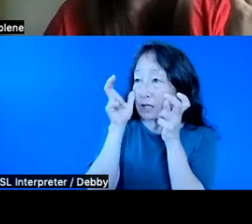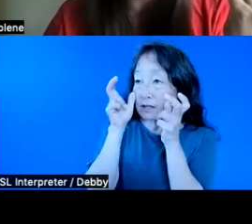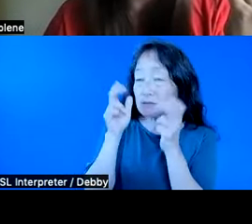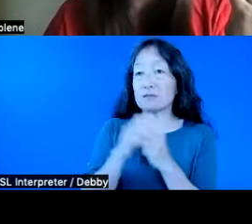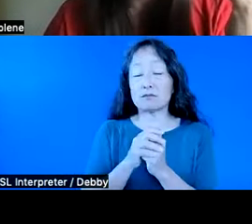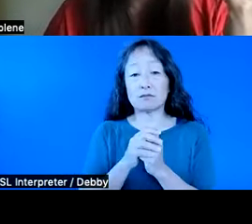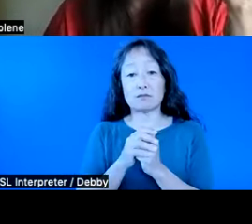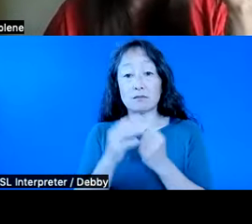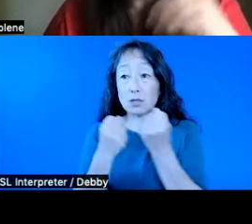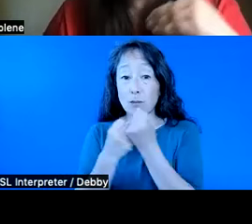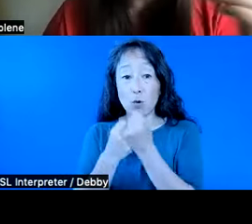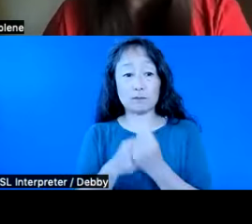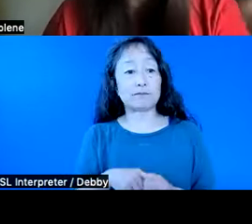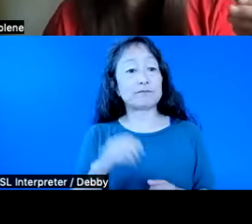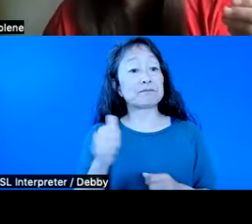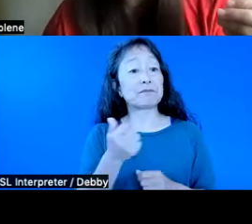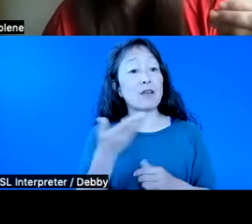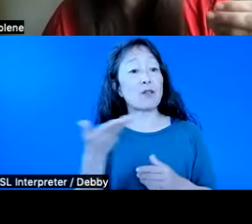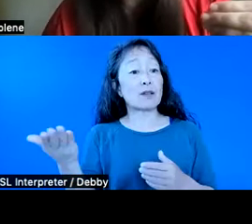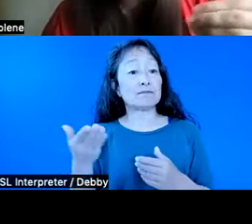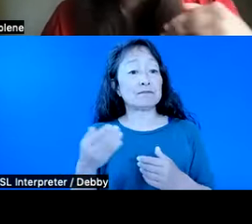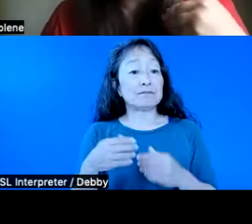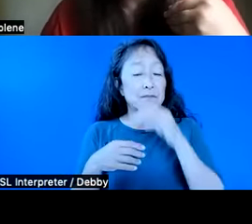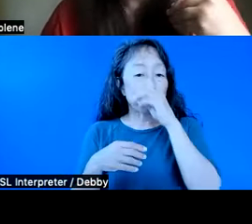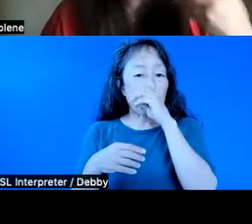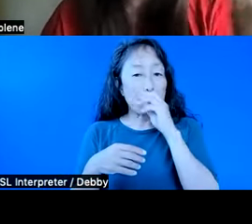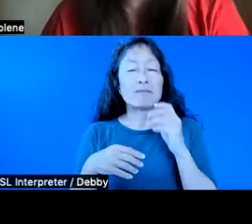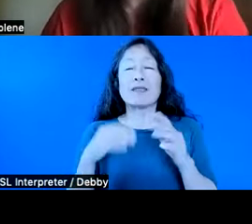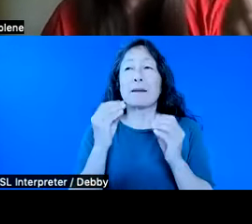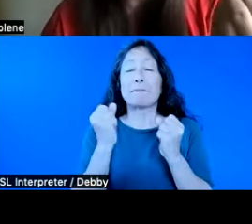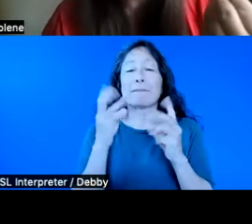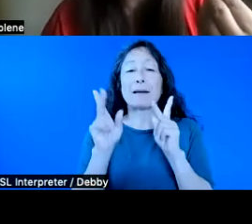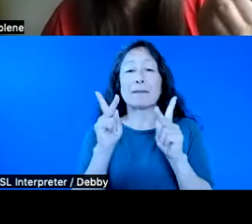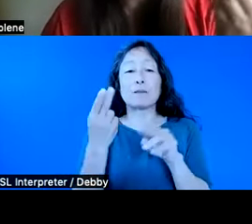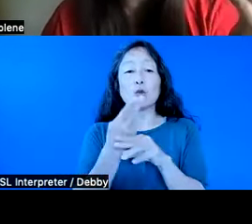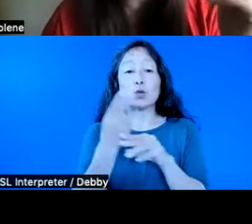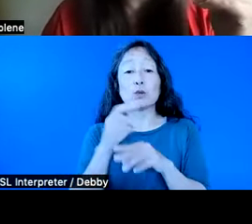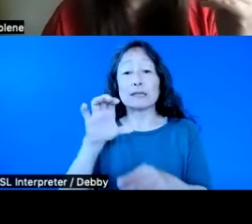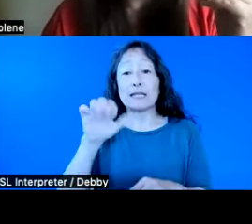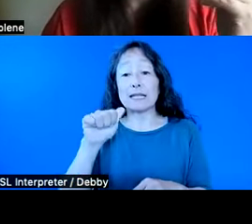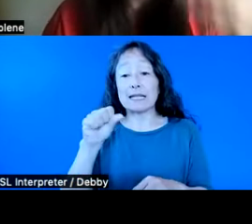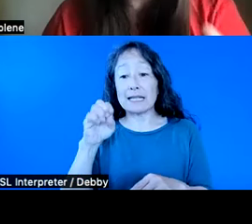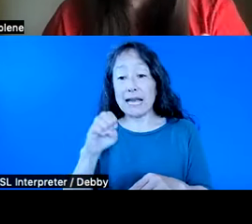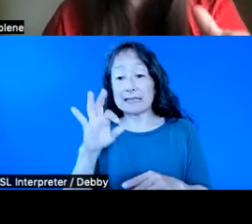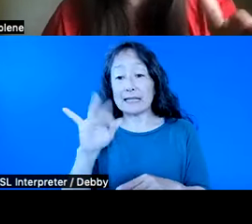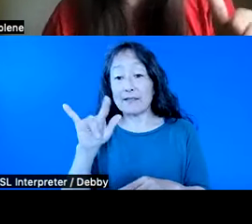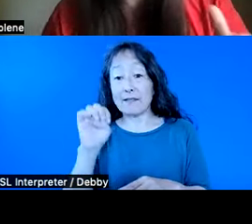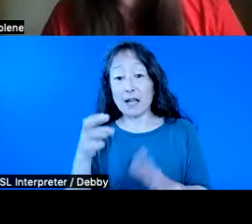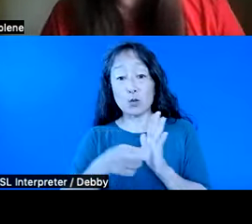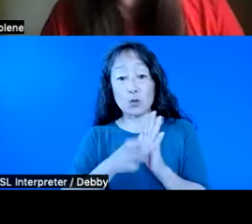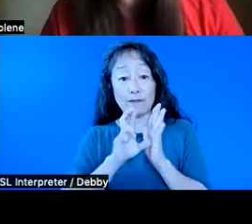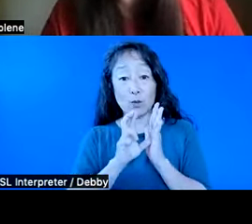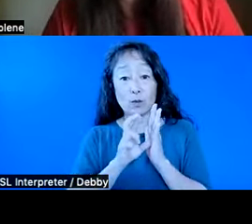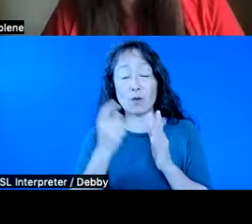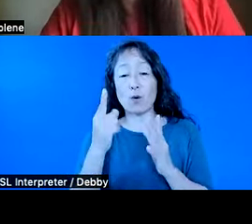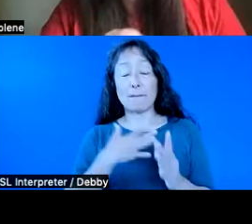your community. A lot of folks do that through case file review. Some people do that through active cases, but I love, one of my favorite